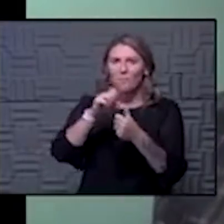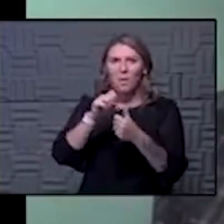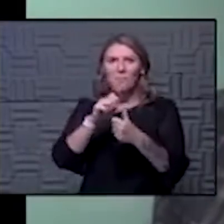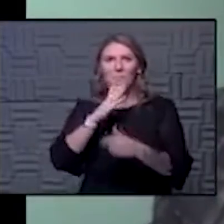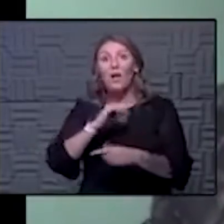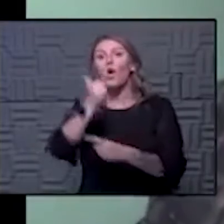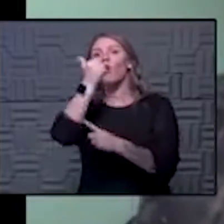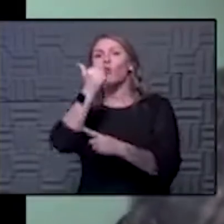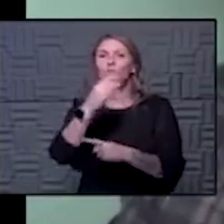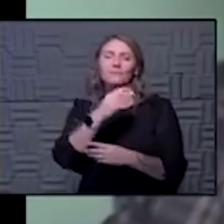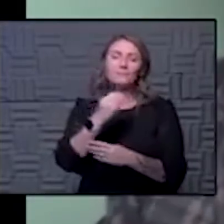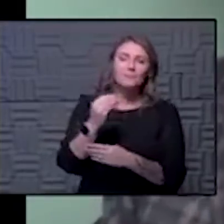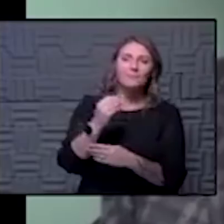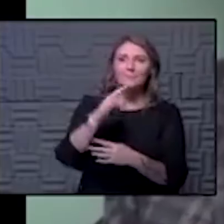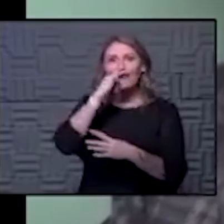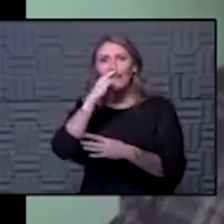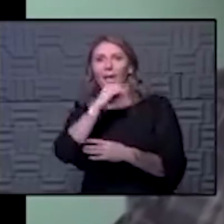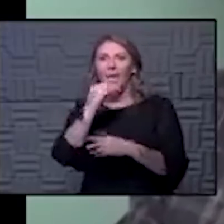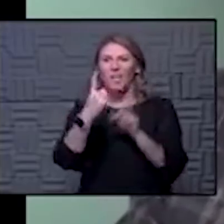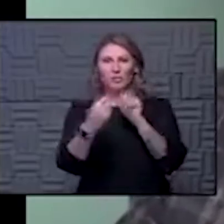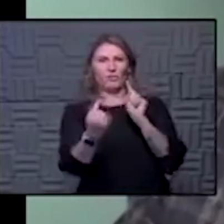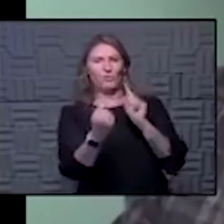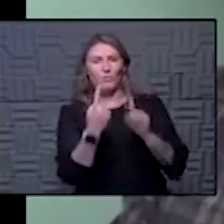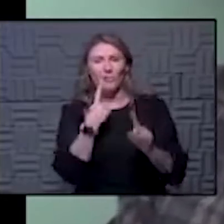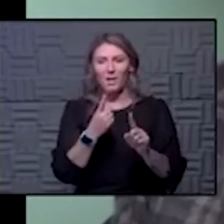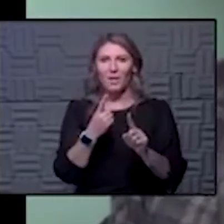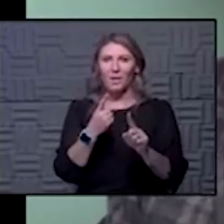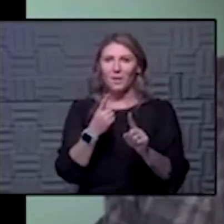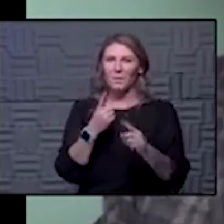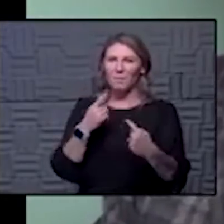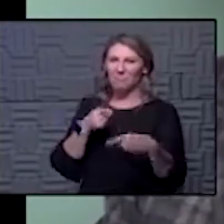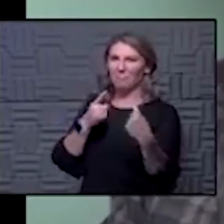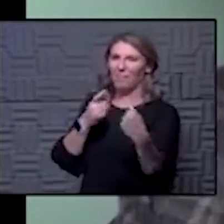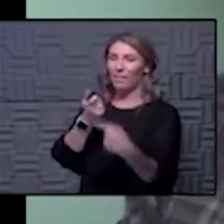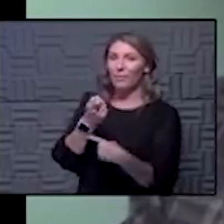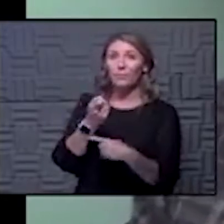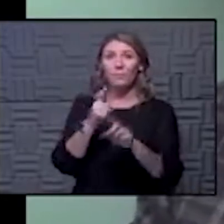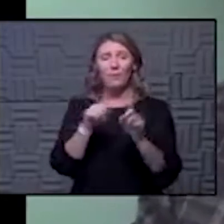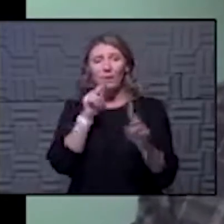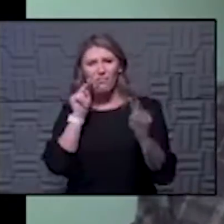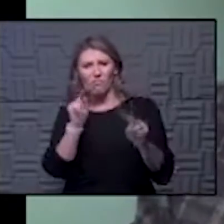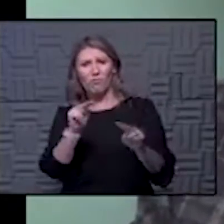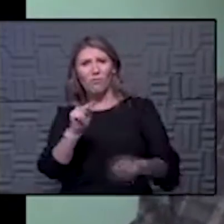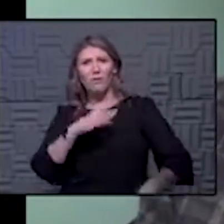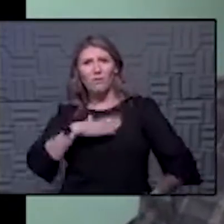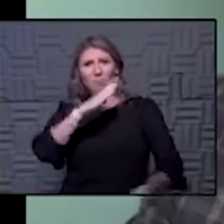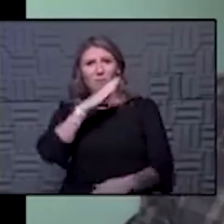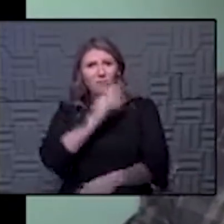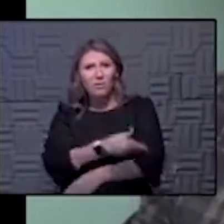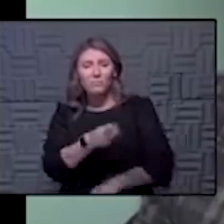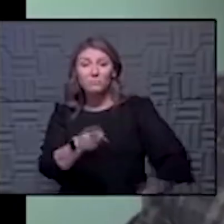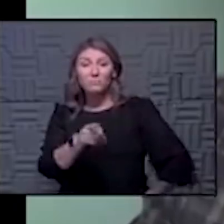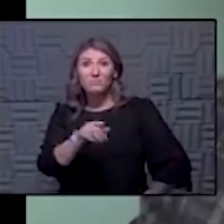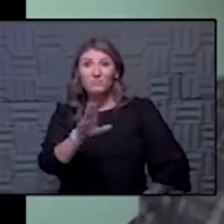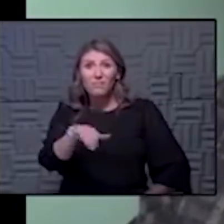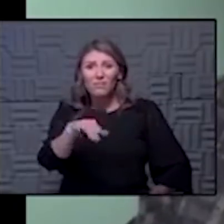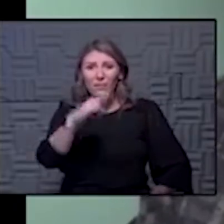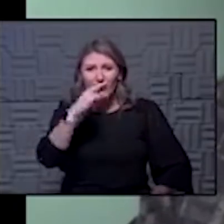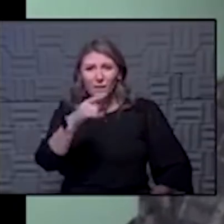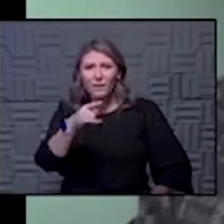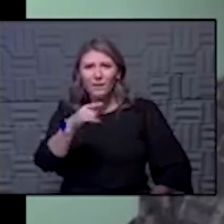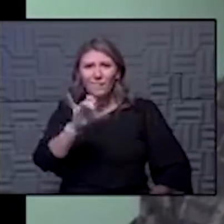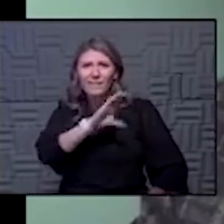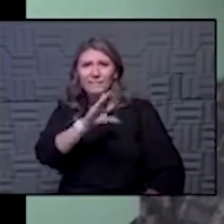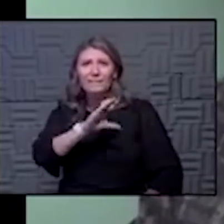disagreement around something, not that I ever wanted to step out or anything. And I looked at her and I said, kid, this is a character